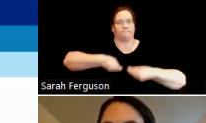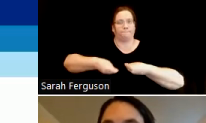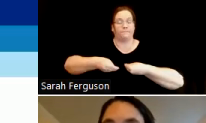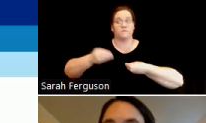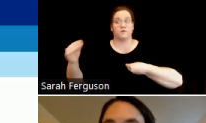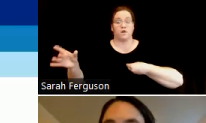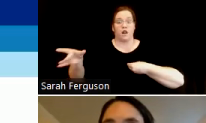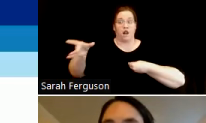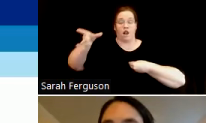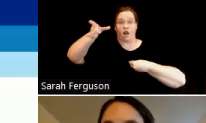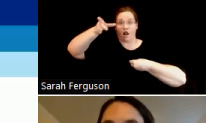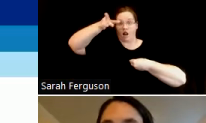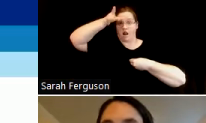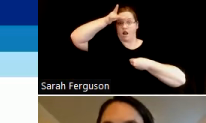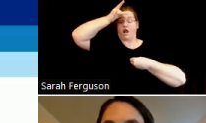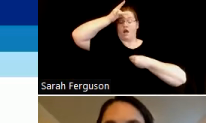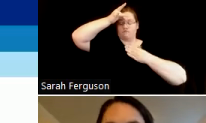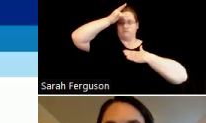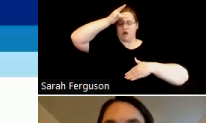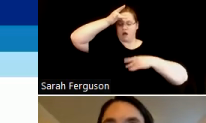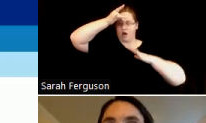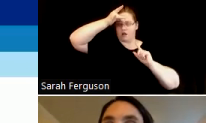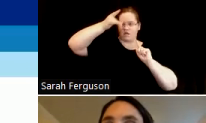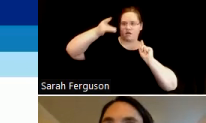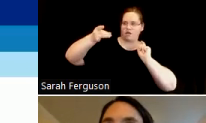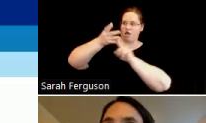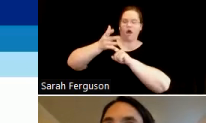your body, the immune system is prepped and ready to go.